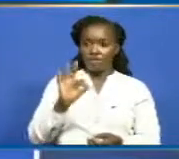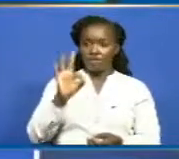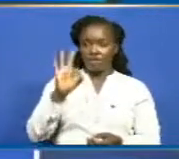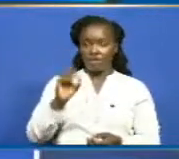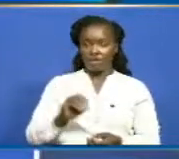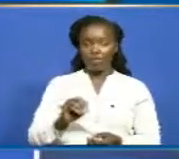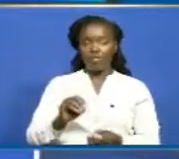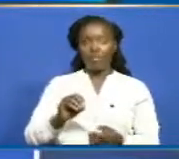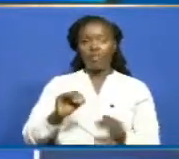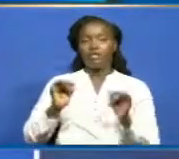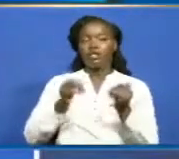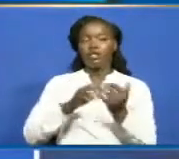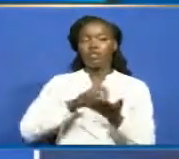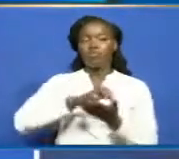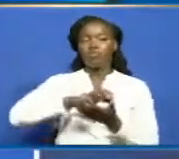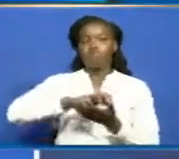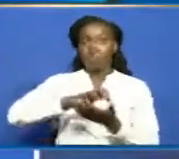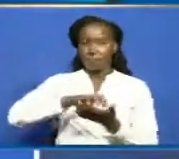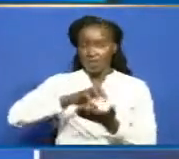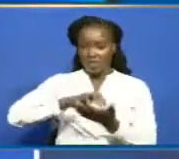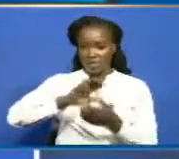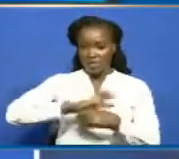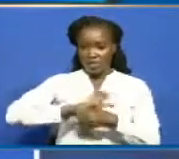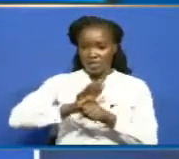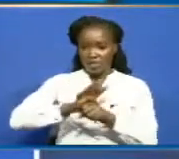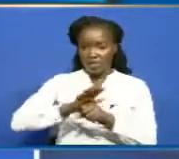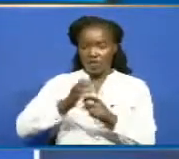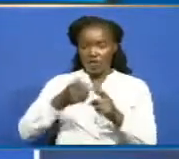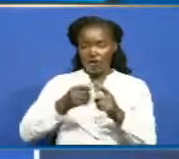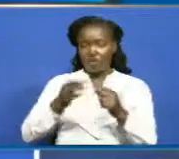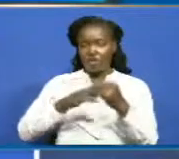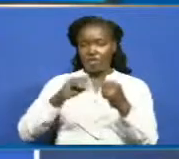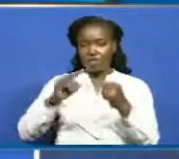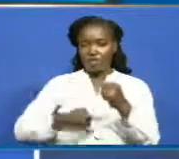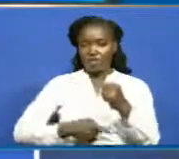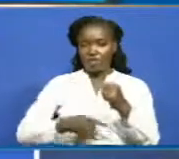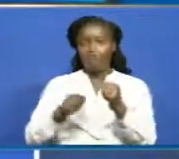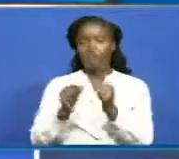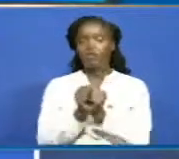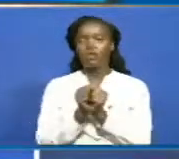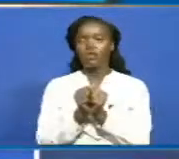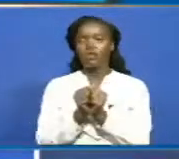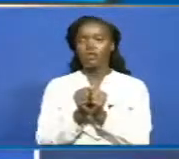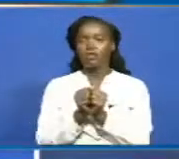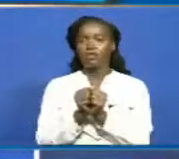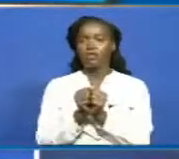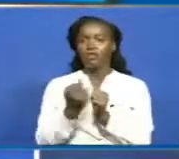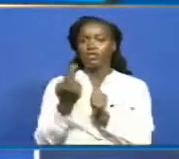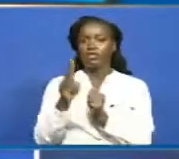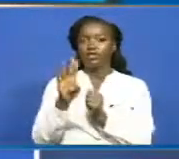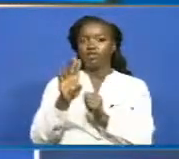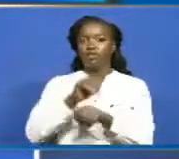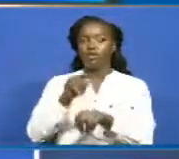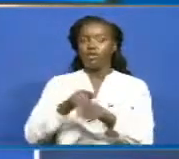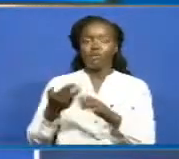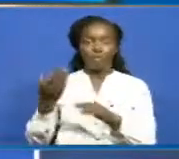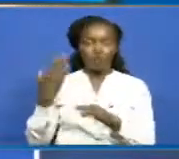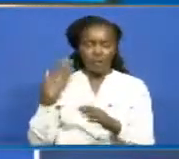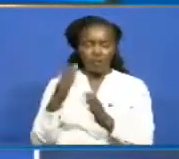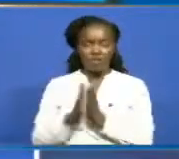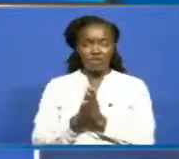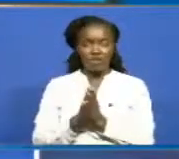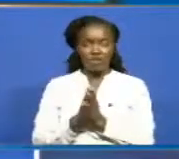1,530 new coronavirus cases from a sample size of 8,010 in the last 24 hours. The latest